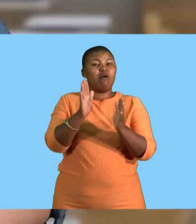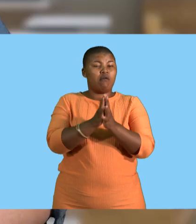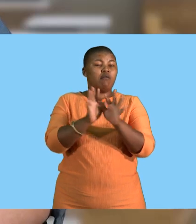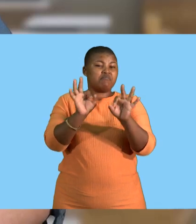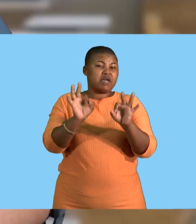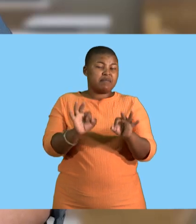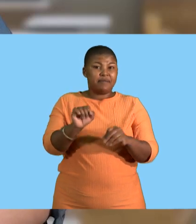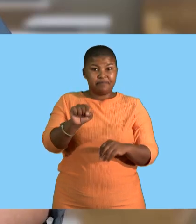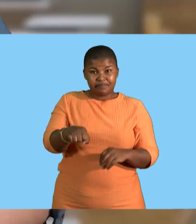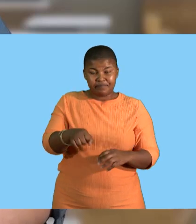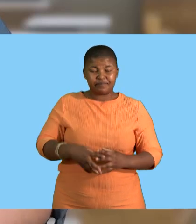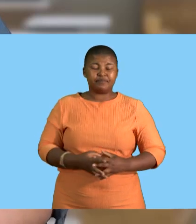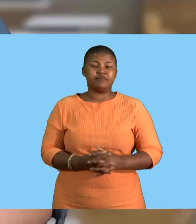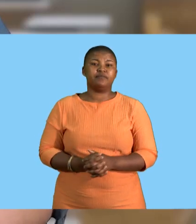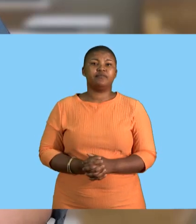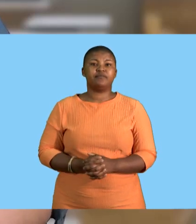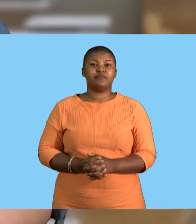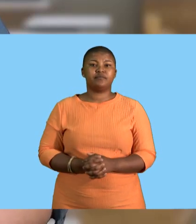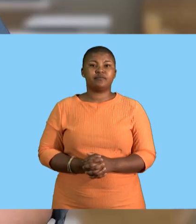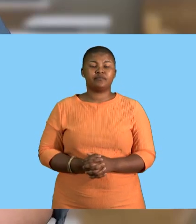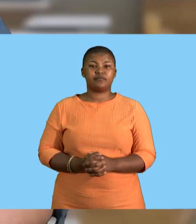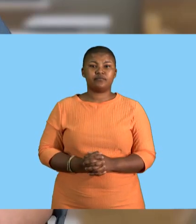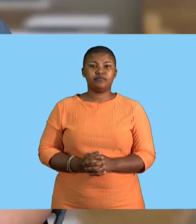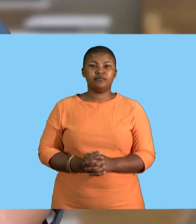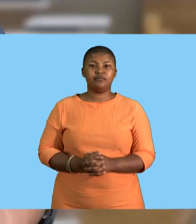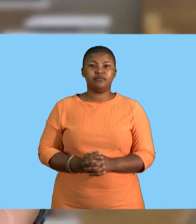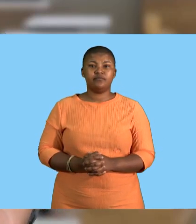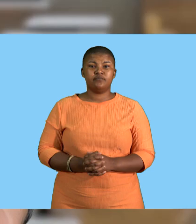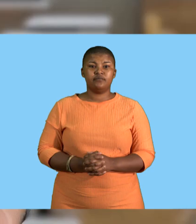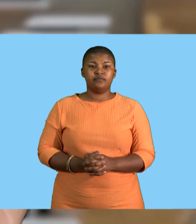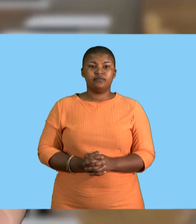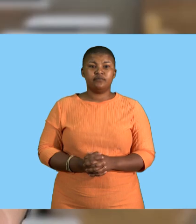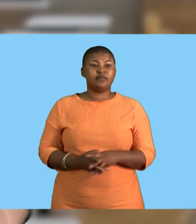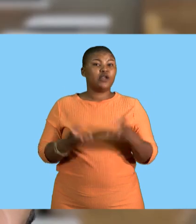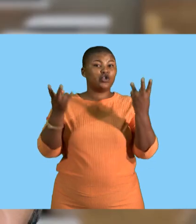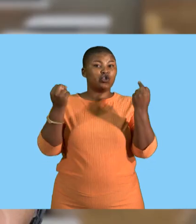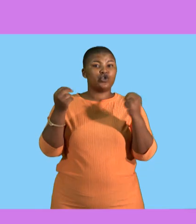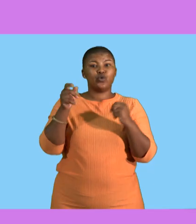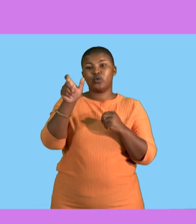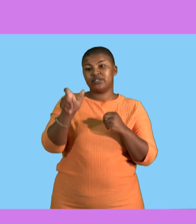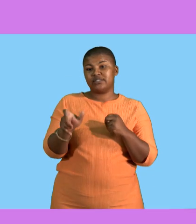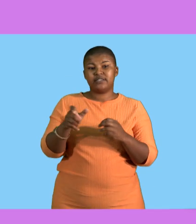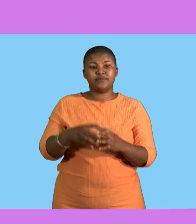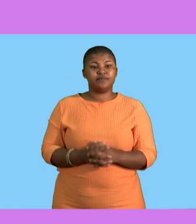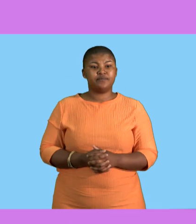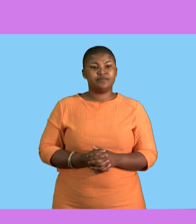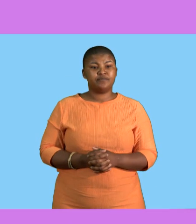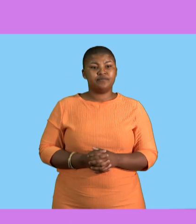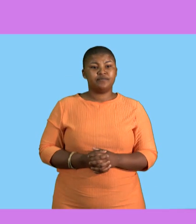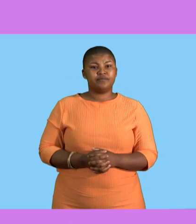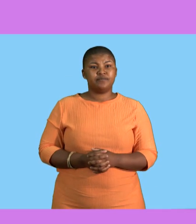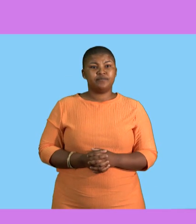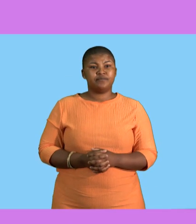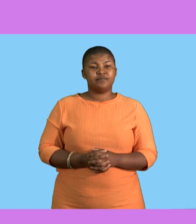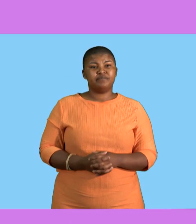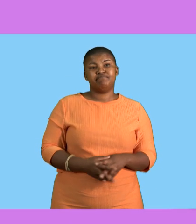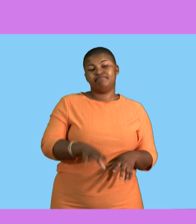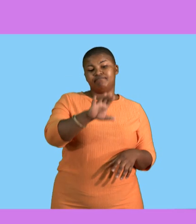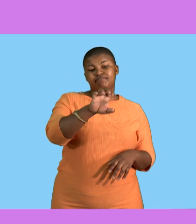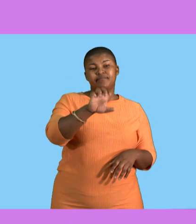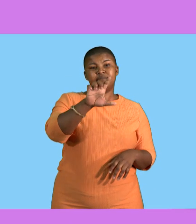your unit is always there. Now, let's look at the new words. The first one, elevation